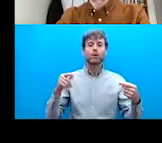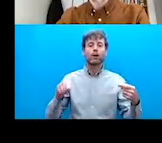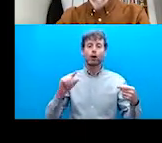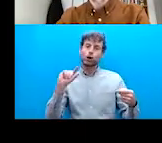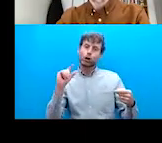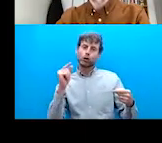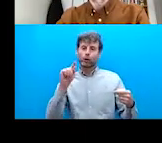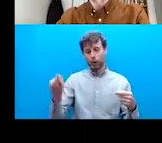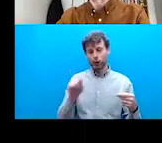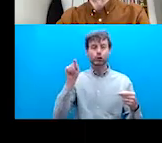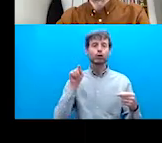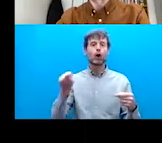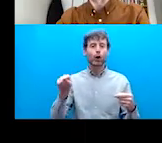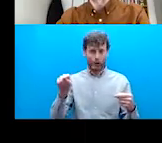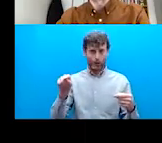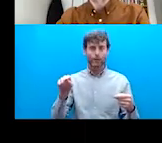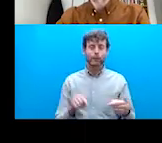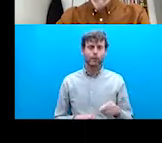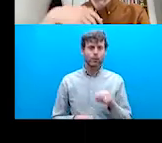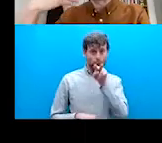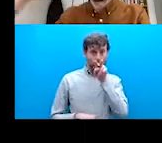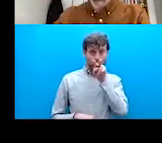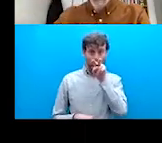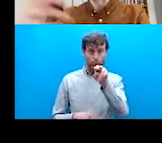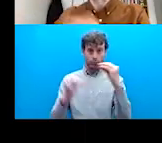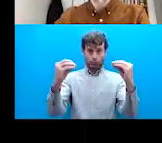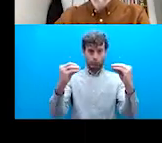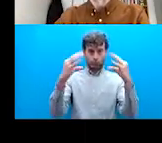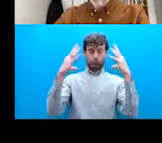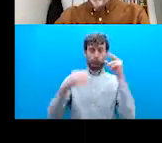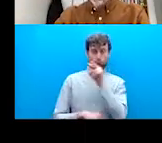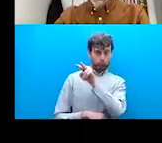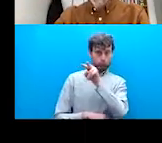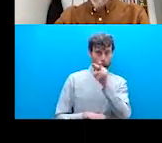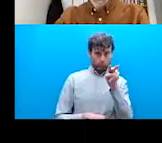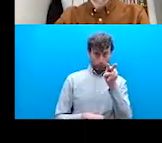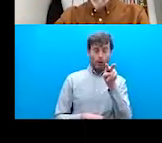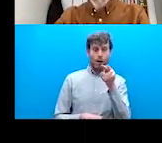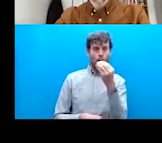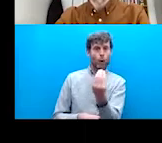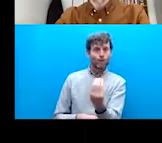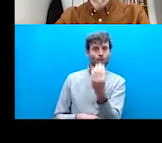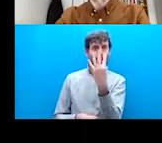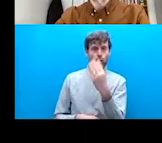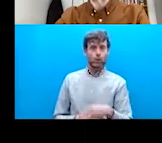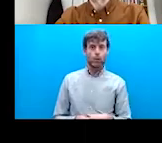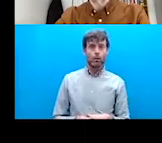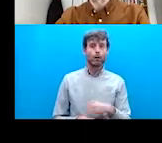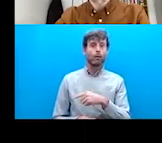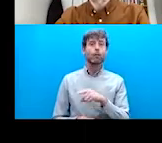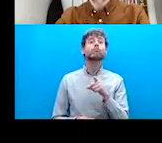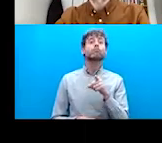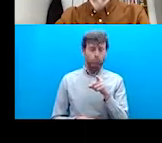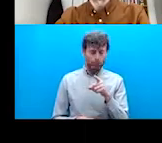participants had first to recall a proposition when they saw the visual cue, And they had to maintain that proposition